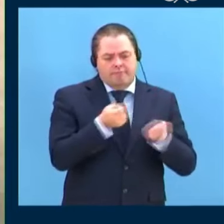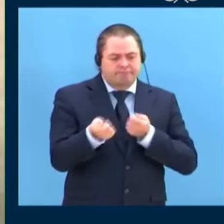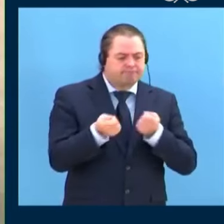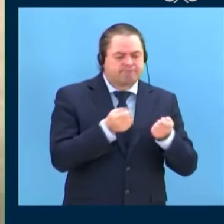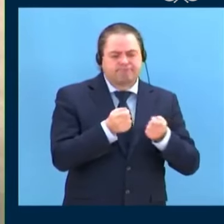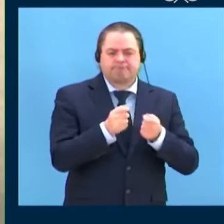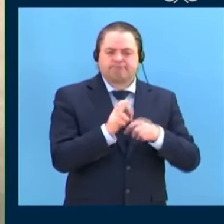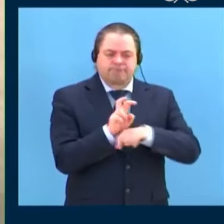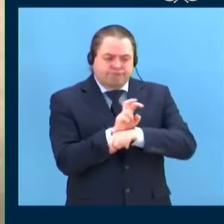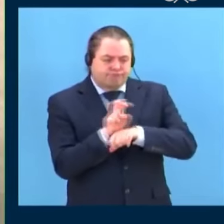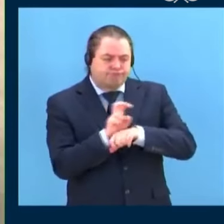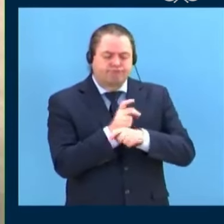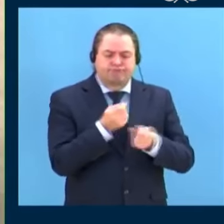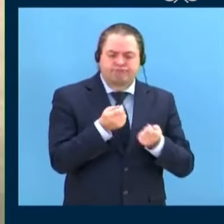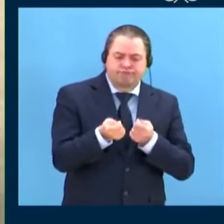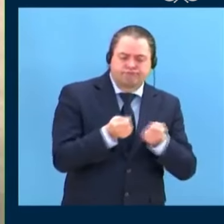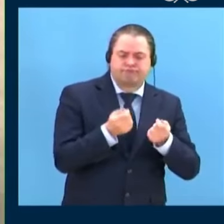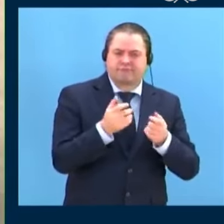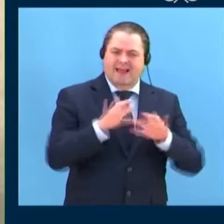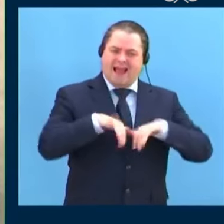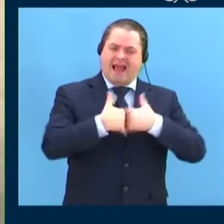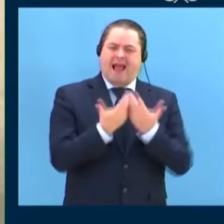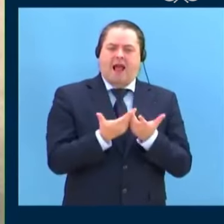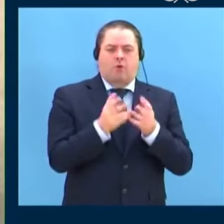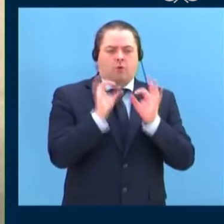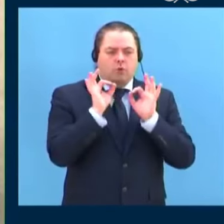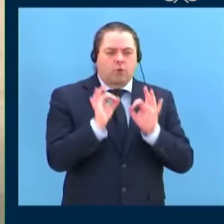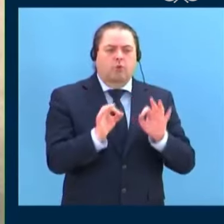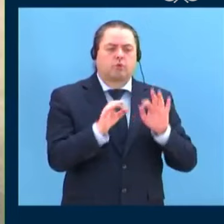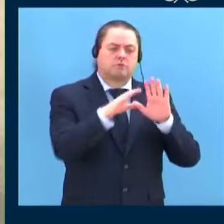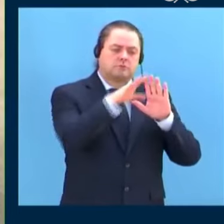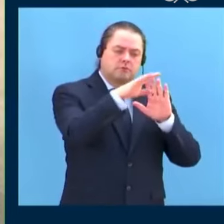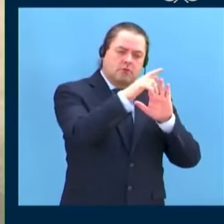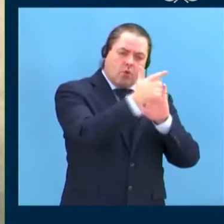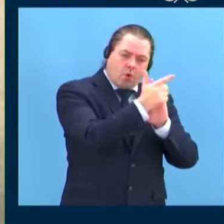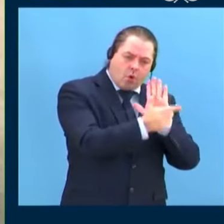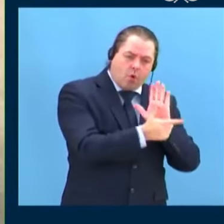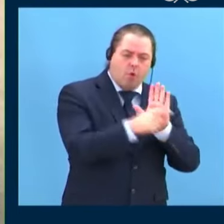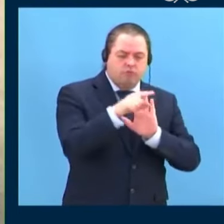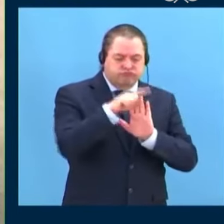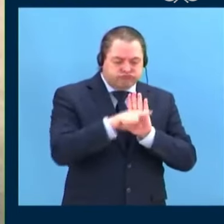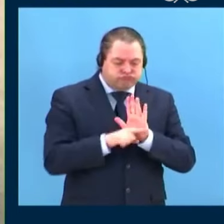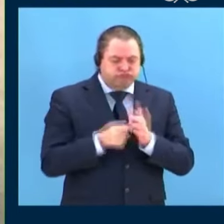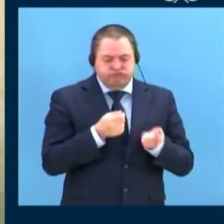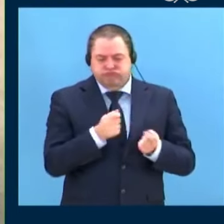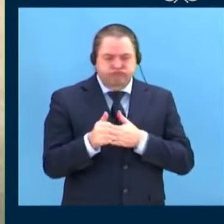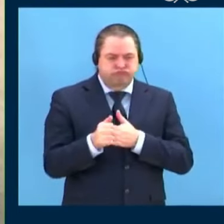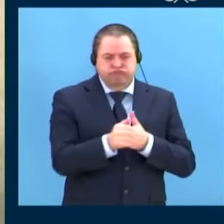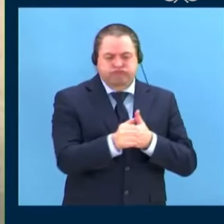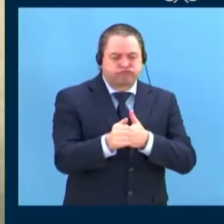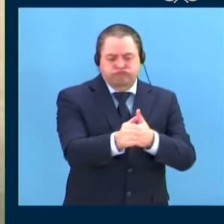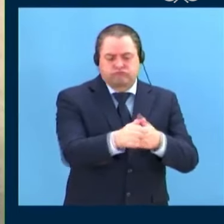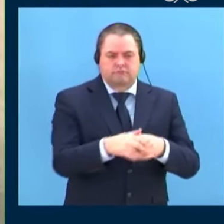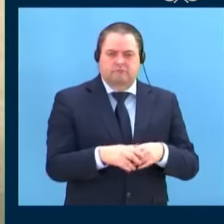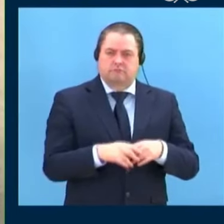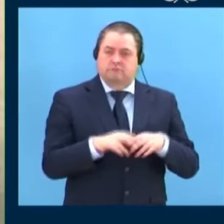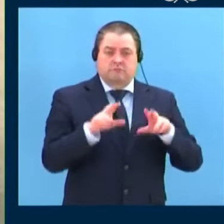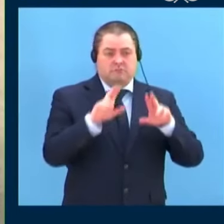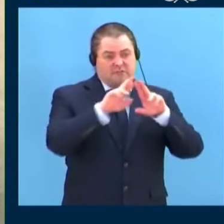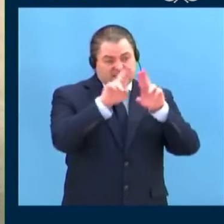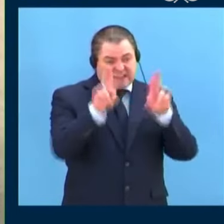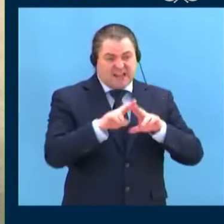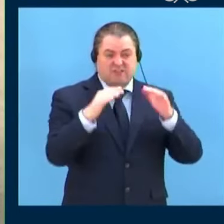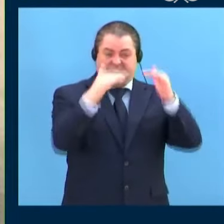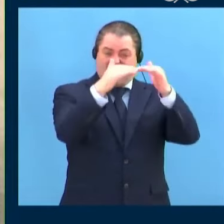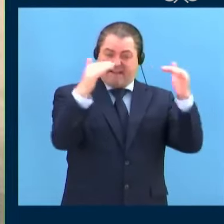structural approaches to more inclusive societies. International law and global policy frameworks influence the direction of national